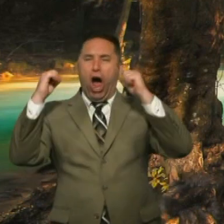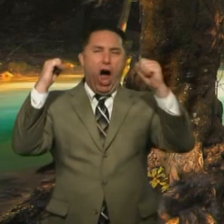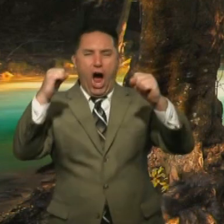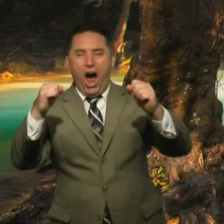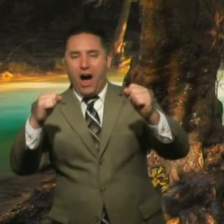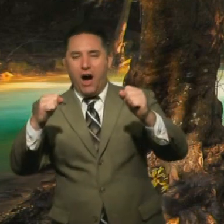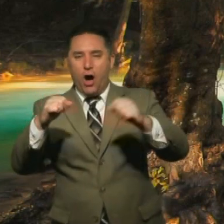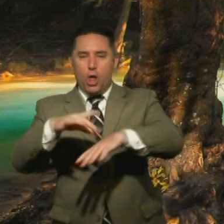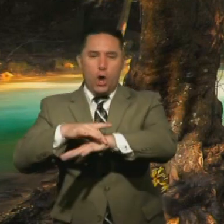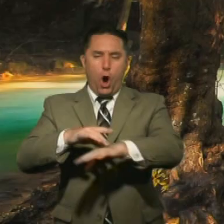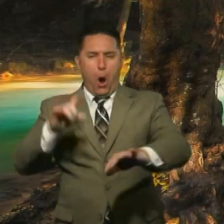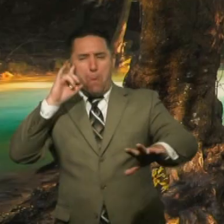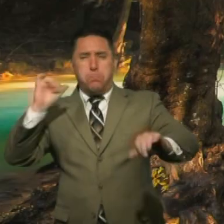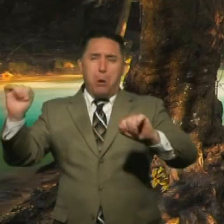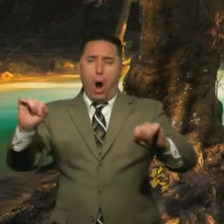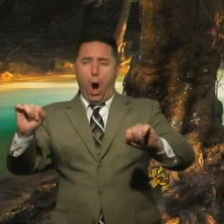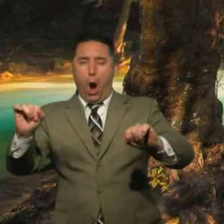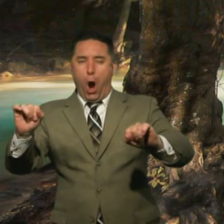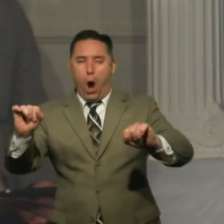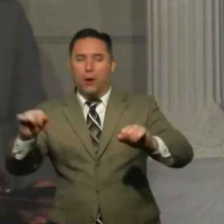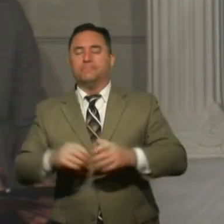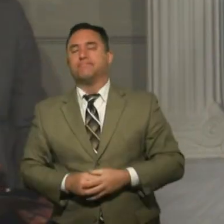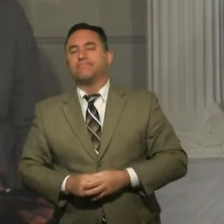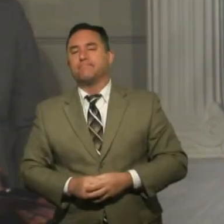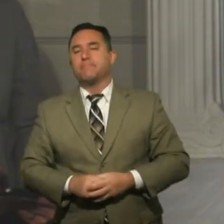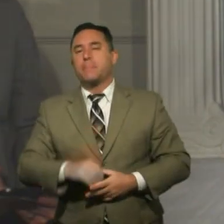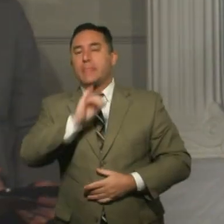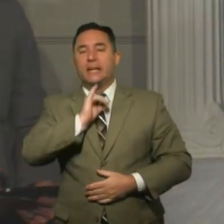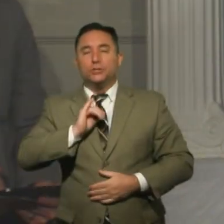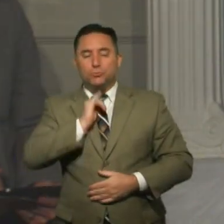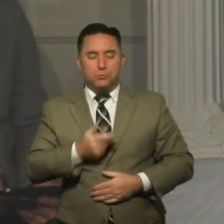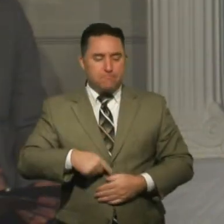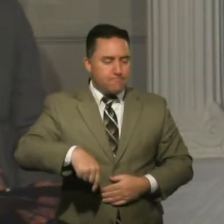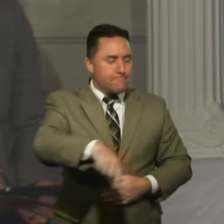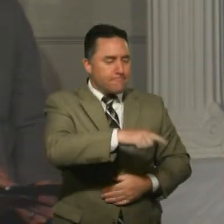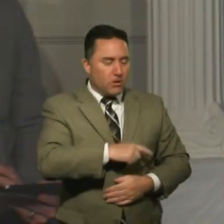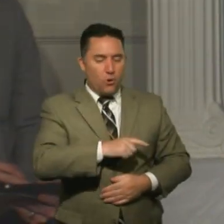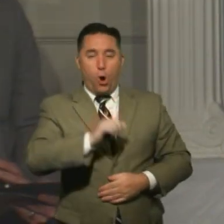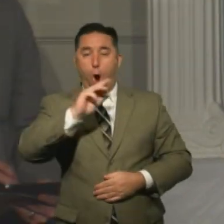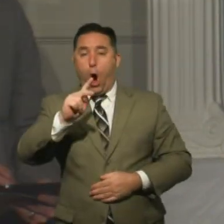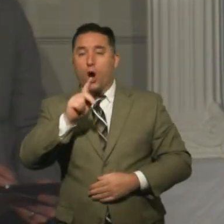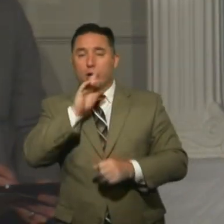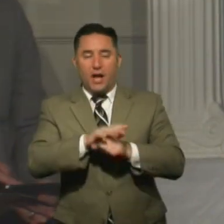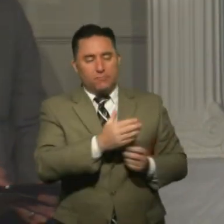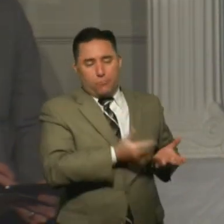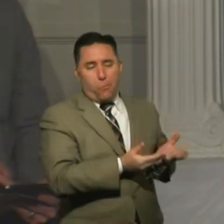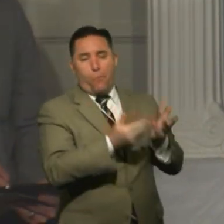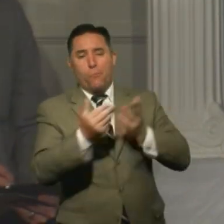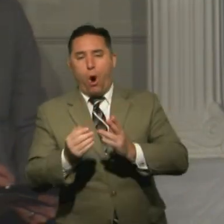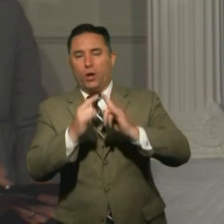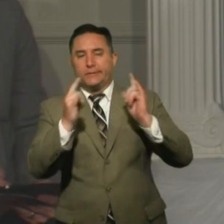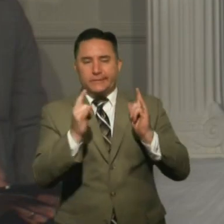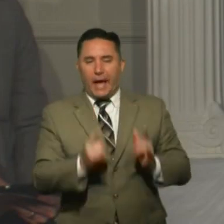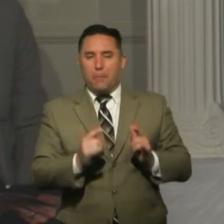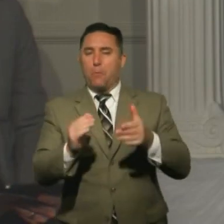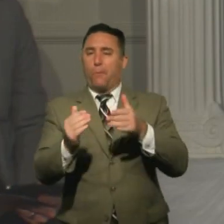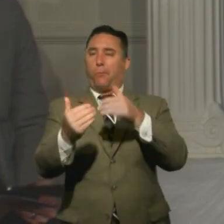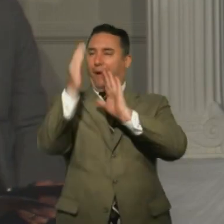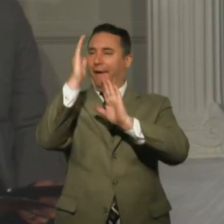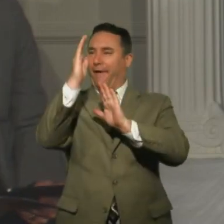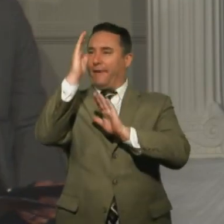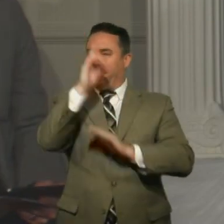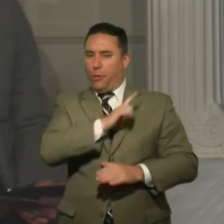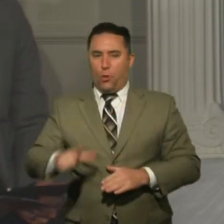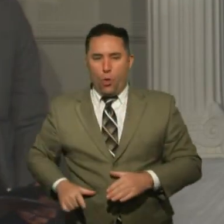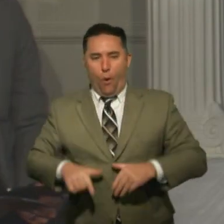that the earth rang again. So the Israelites were there, and the ark of the covenant was brought into the camp. The presence of